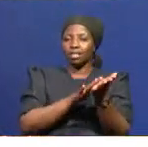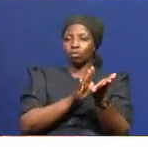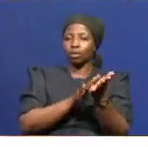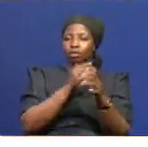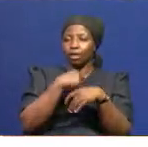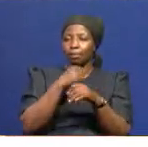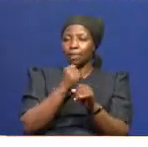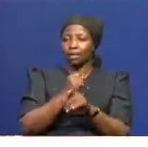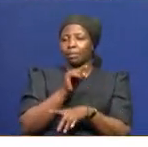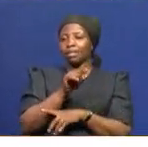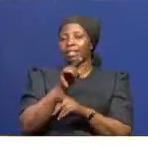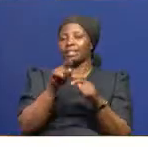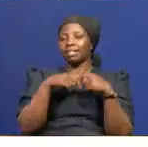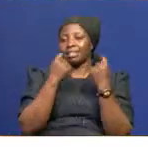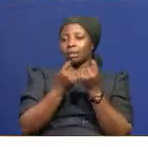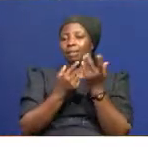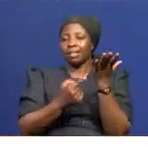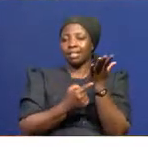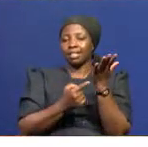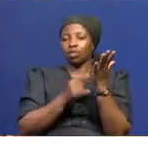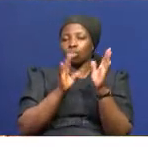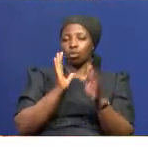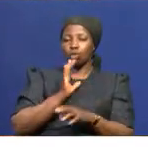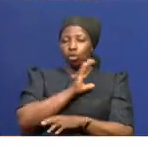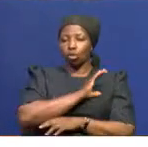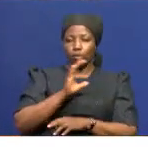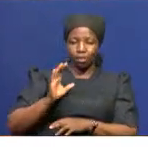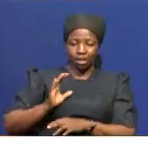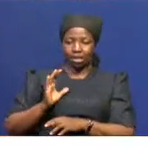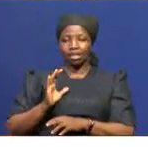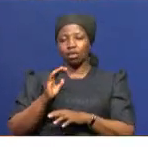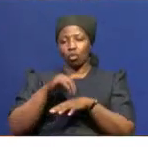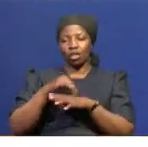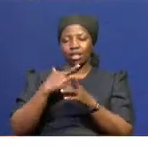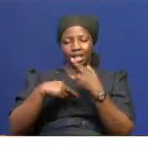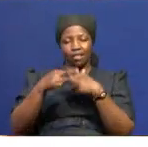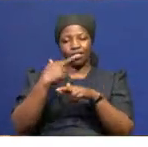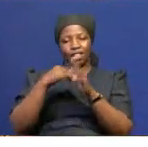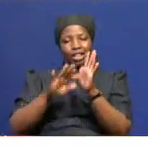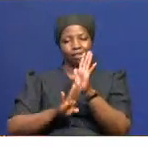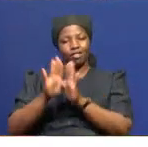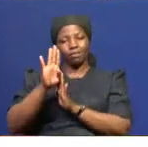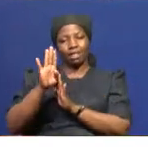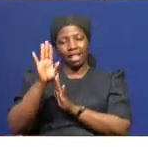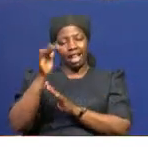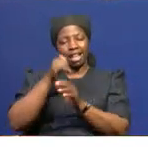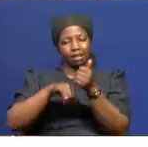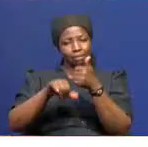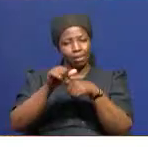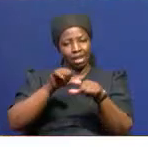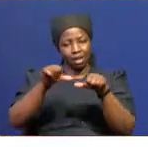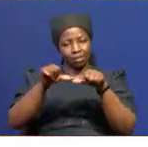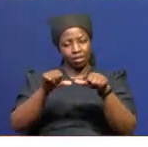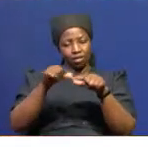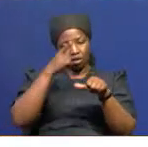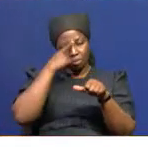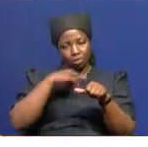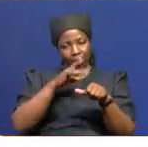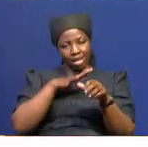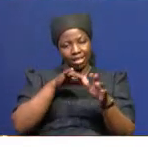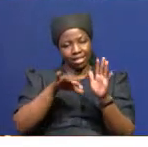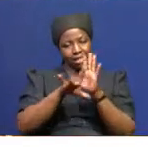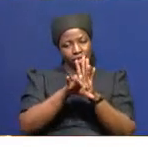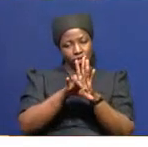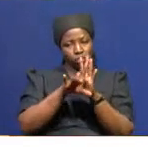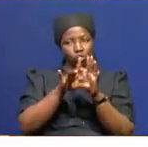task force, a technical committee on review and development of administrative, policy and legislative reforms was formed on the 23rd